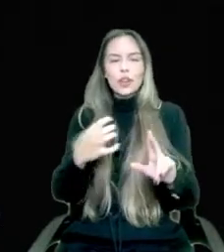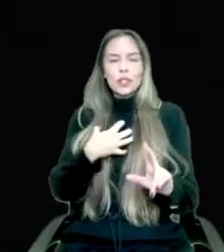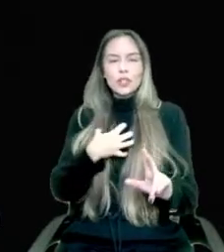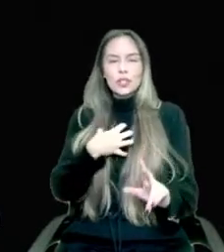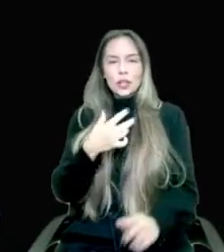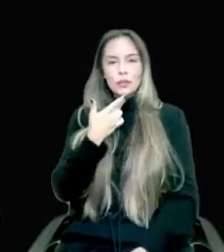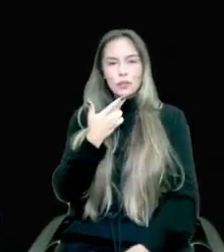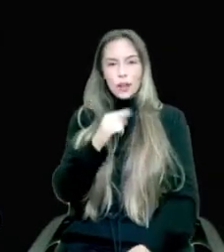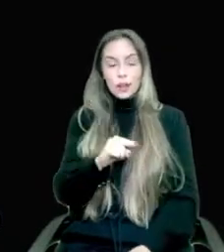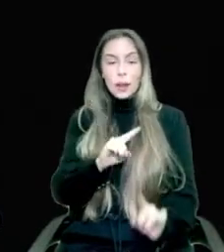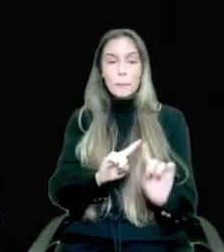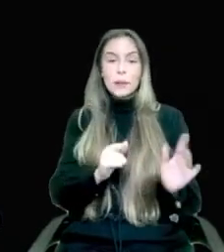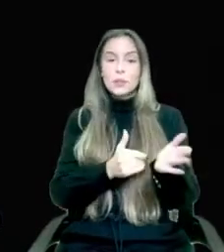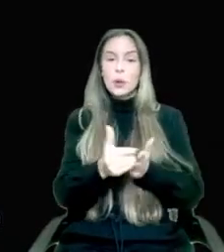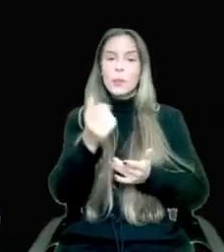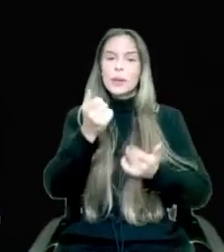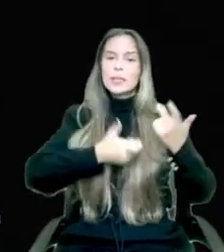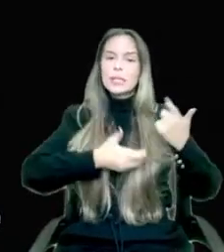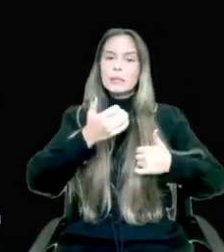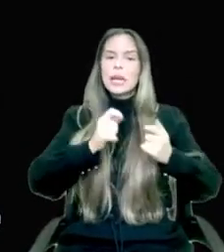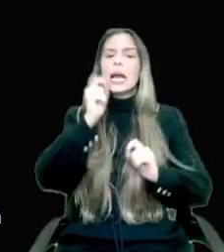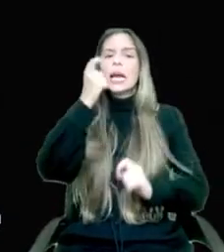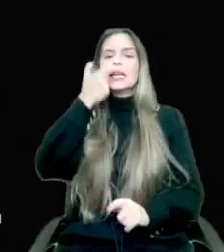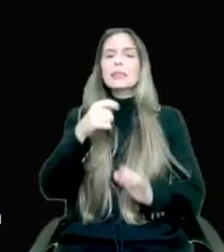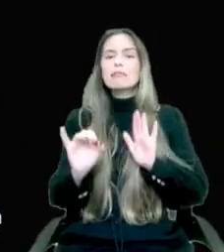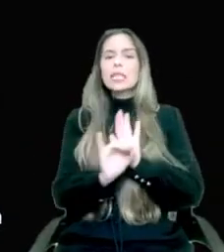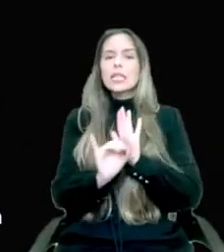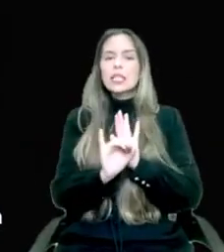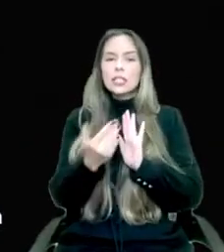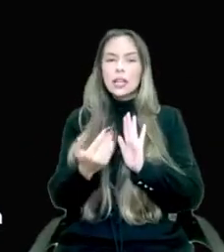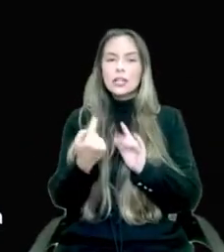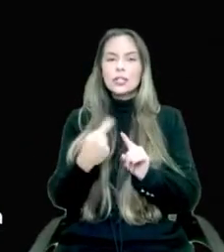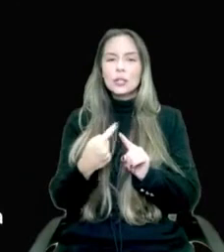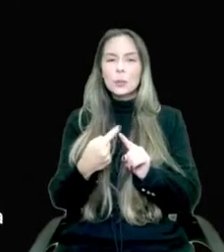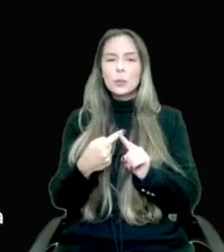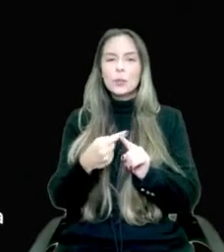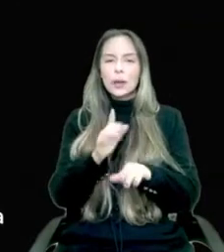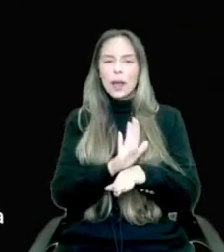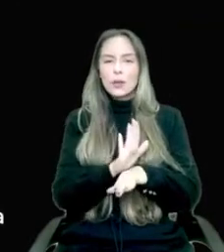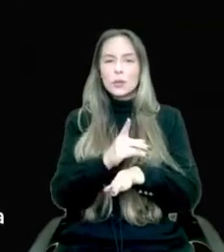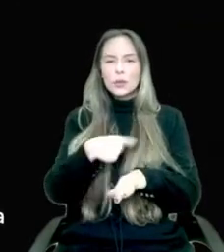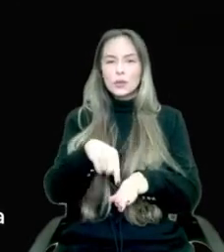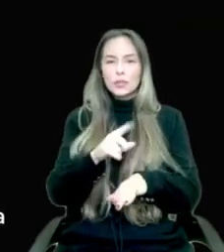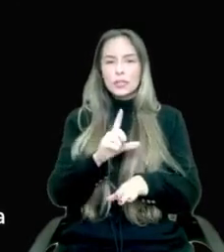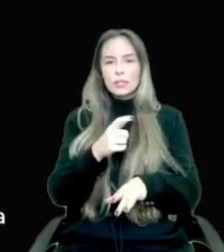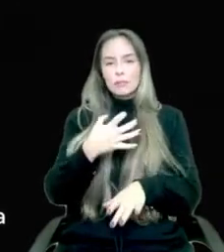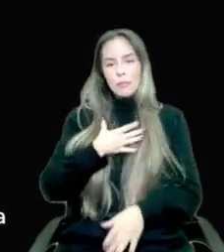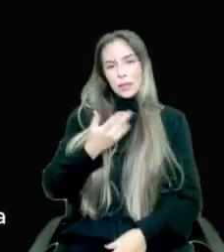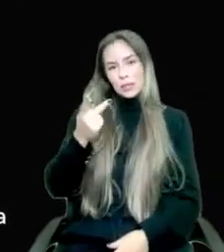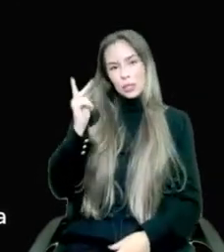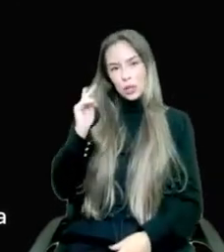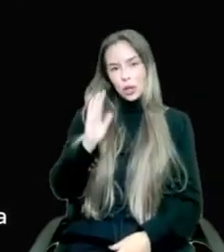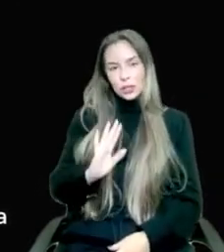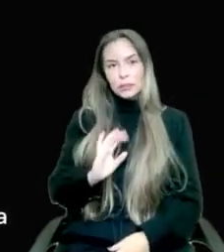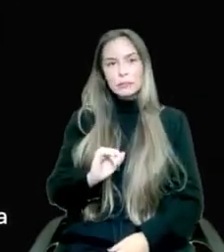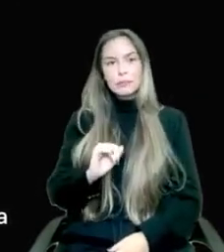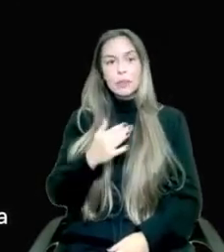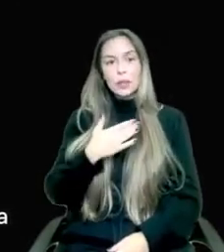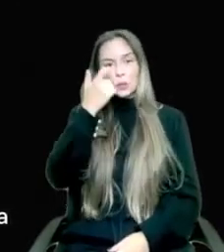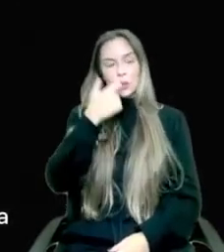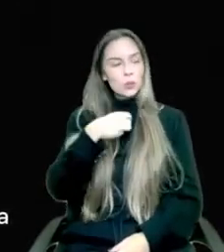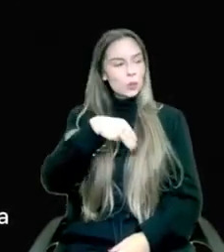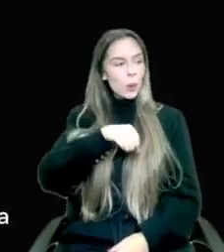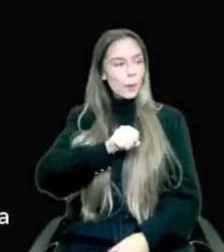by explaining who I am, because that's going to feed a little bit into my story here. So my name is Mark Schwartz. I'm an